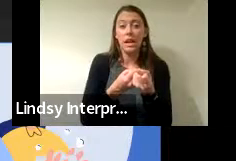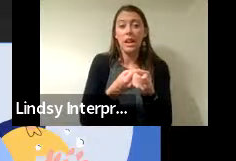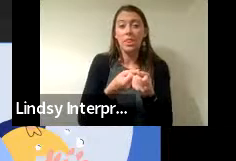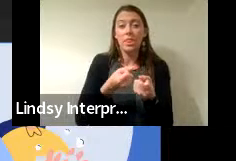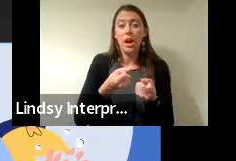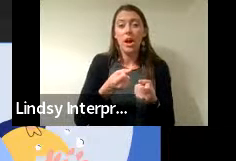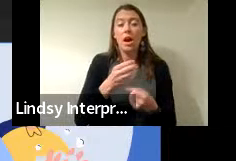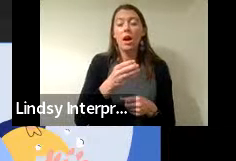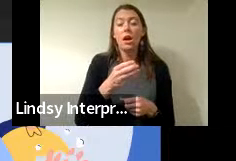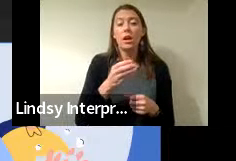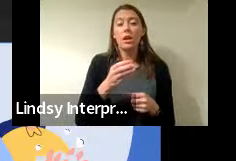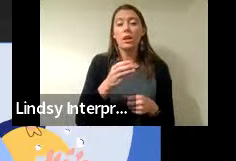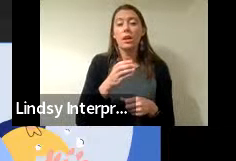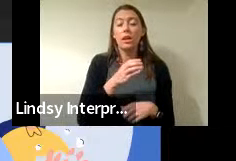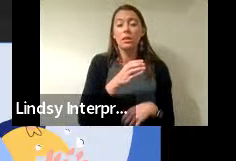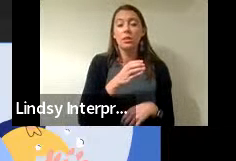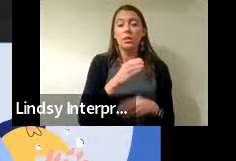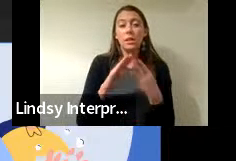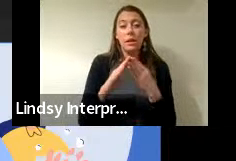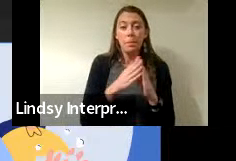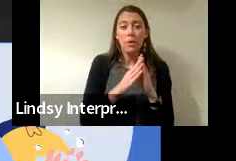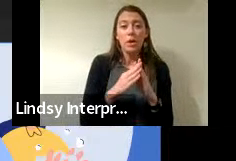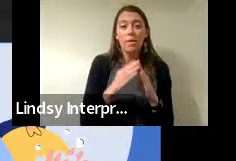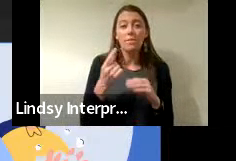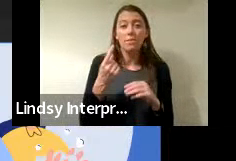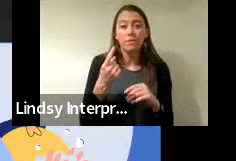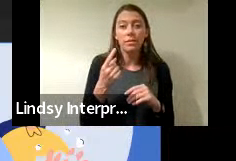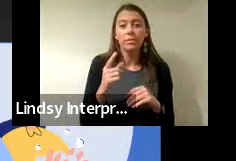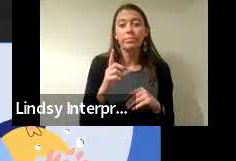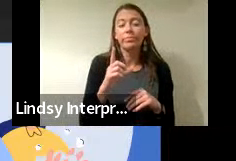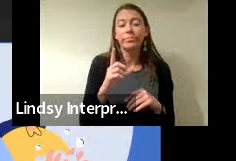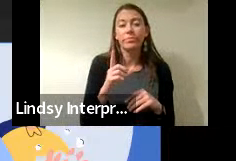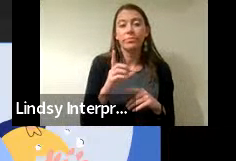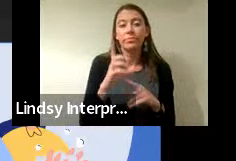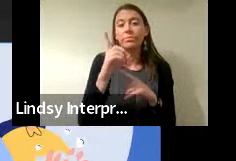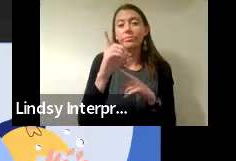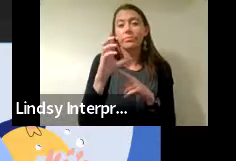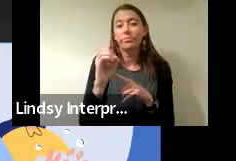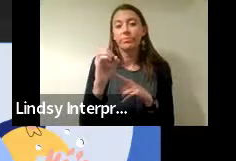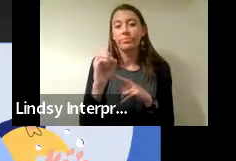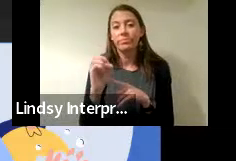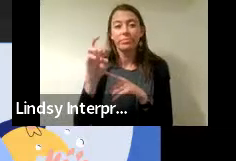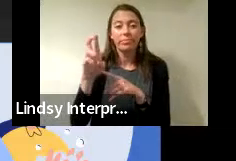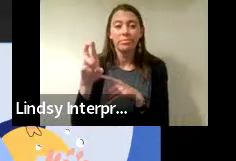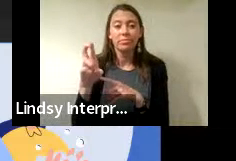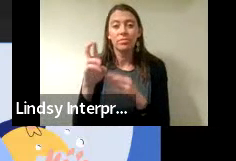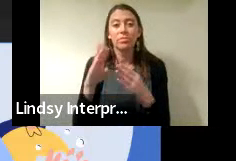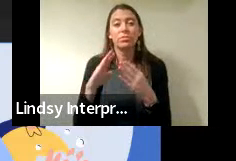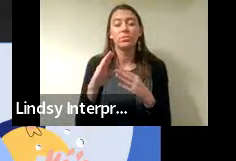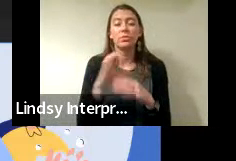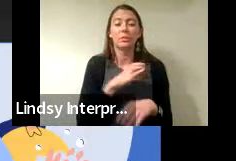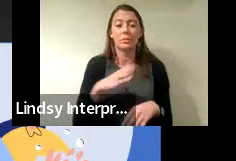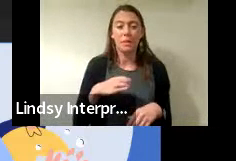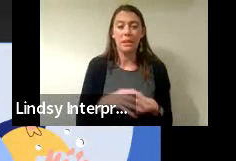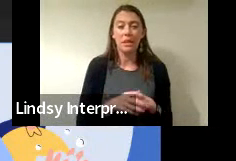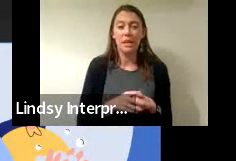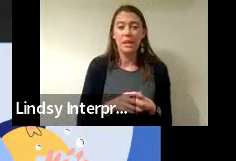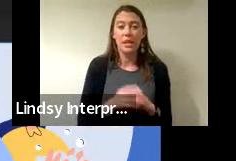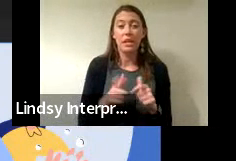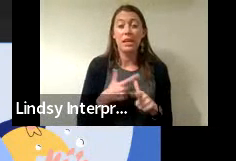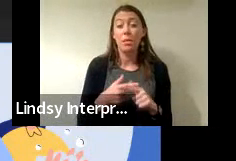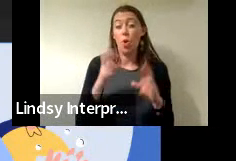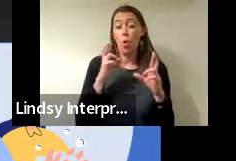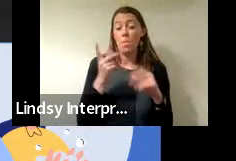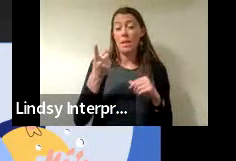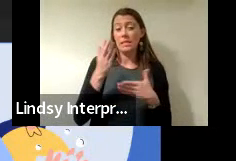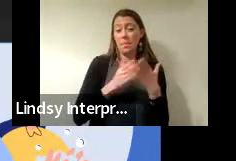those, which is a very large effort that we hope to sustain over time. And then,